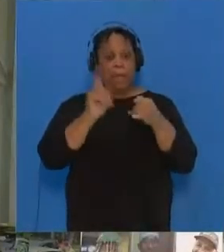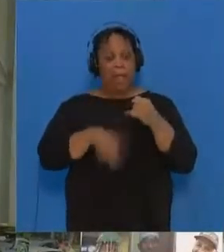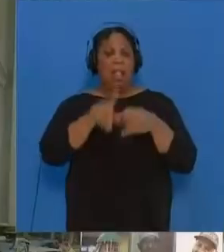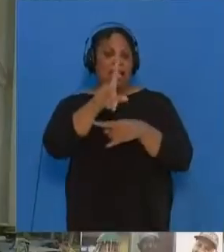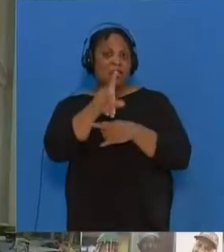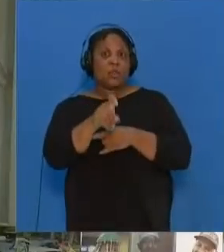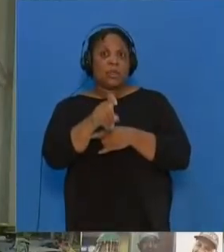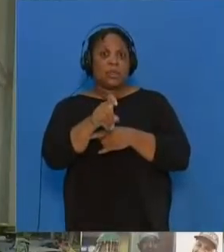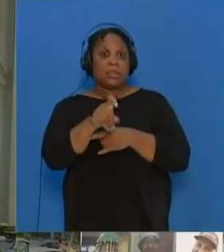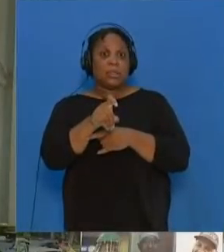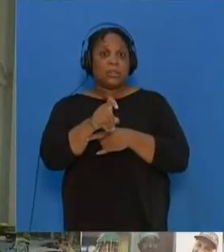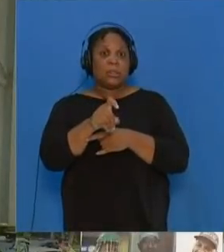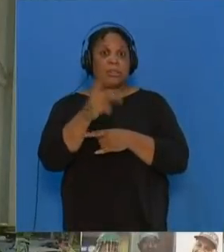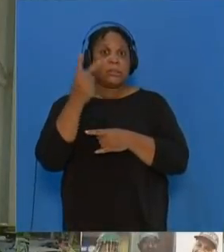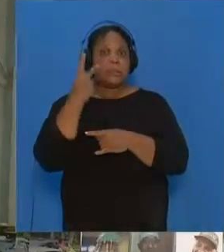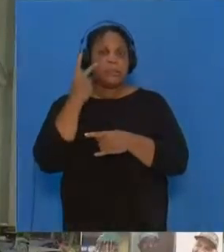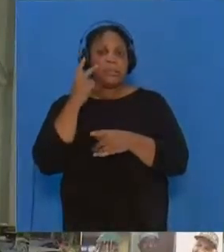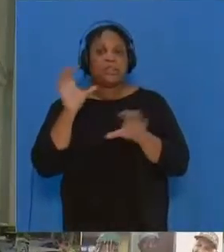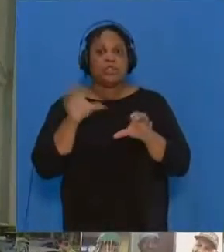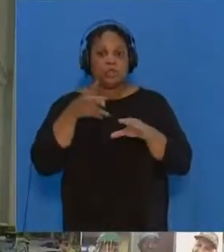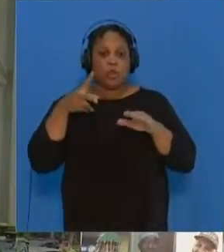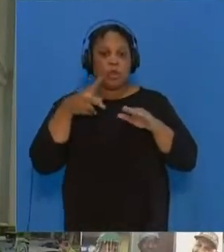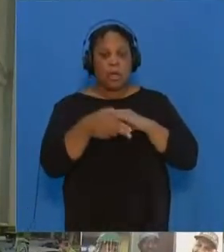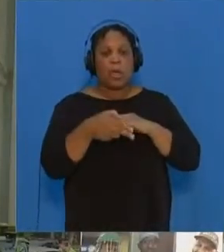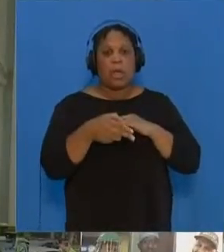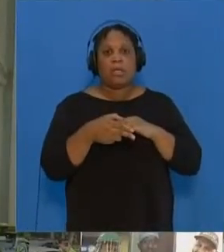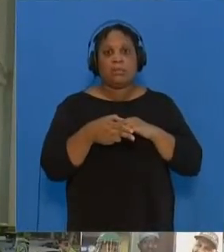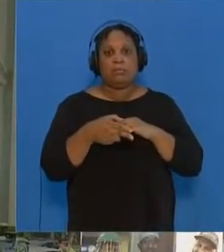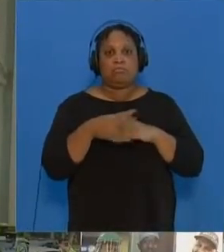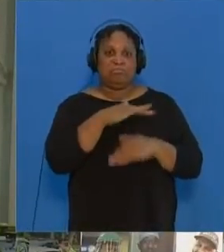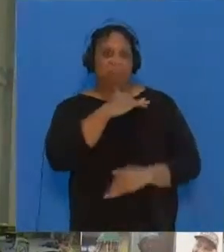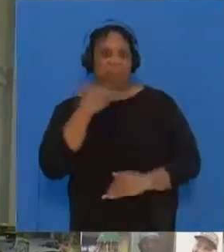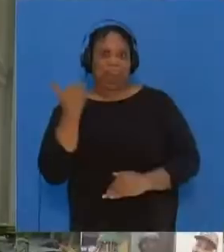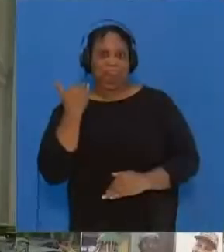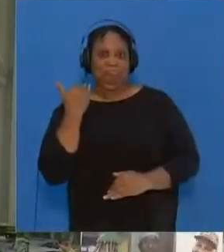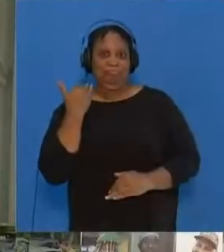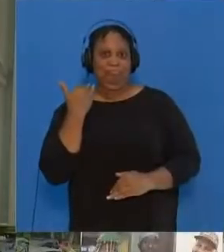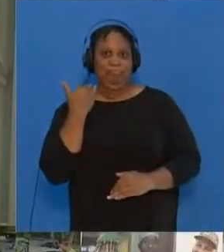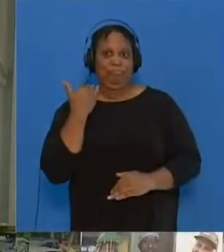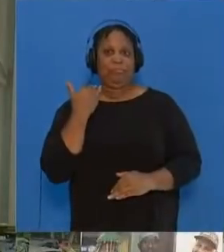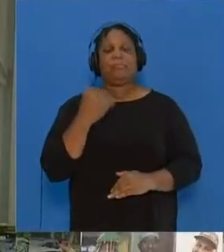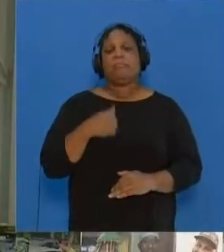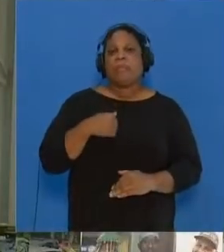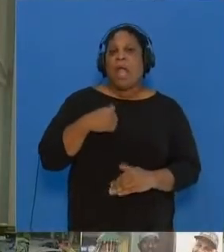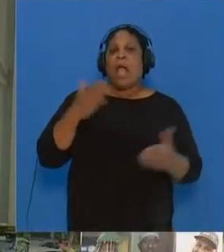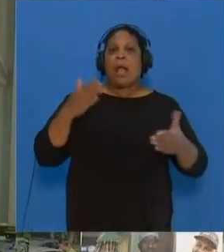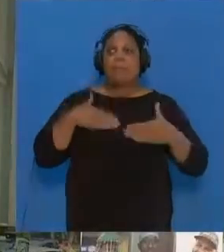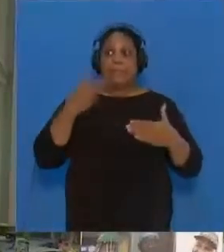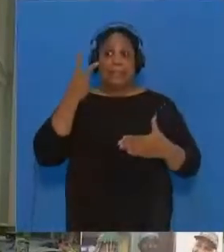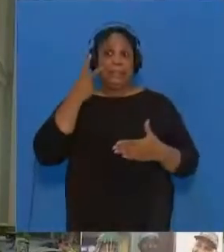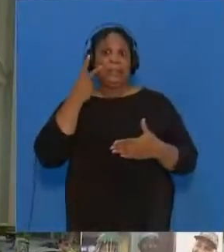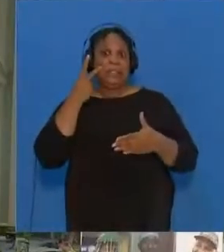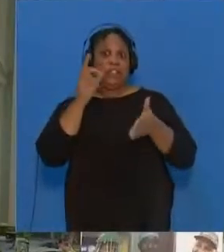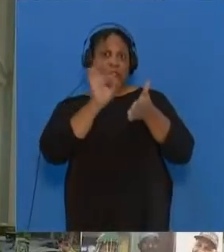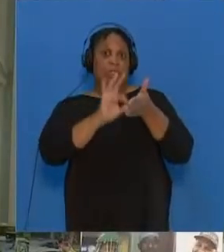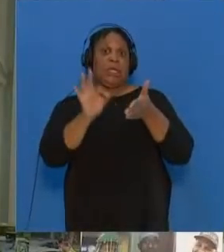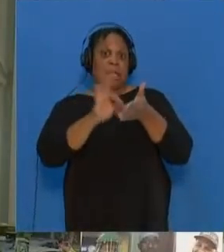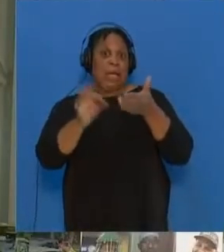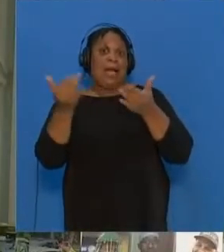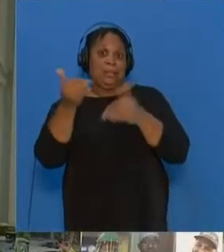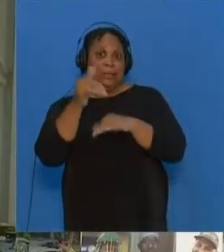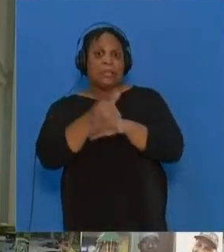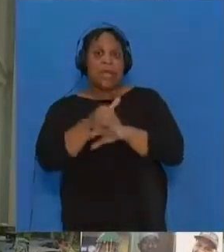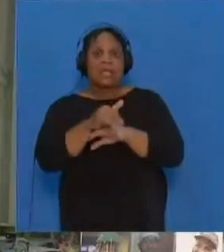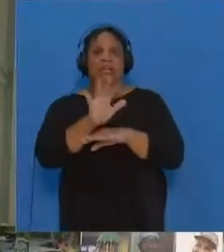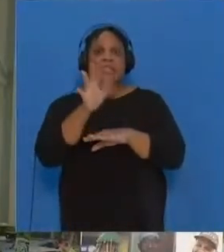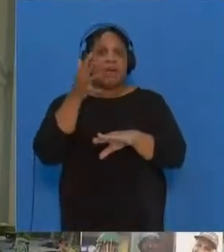question was seen to do the cut move. All right? I'm glad to see she can count tonight, because of